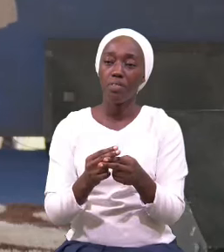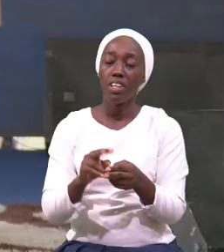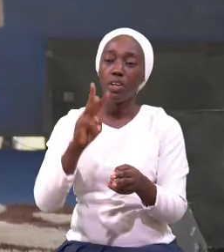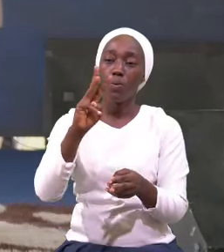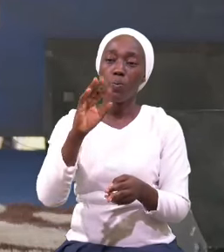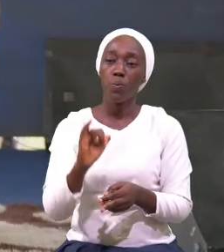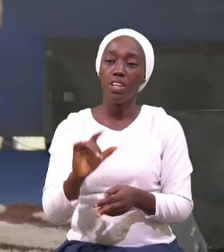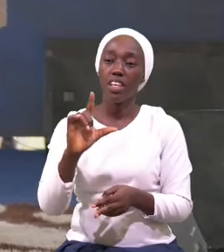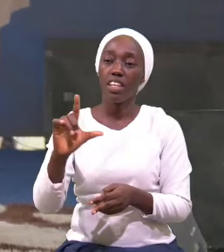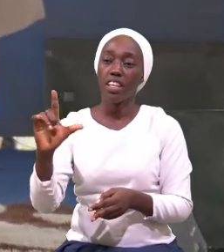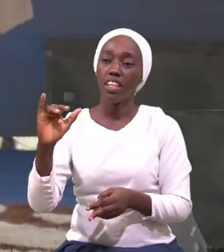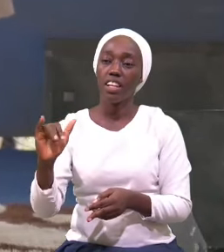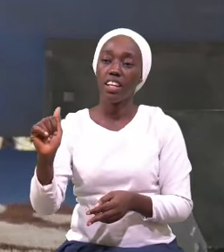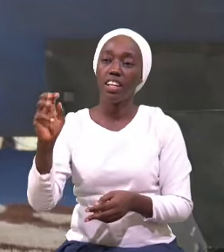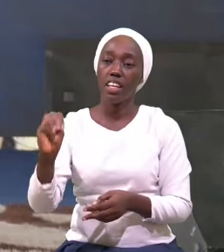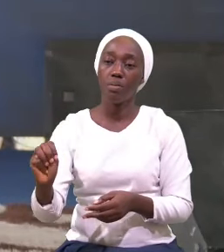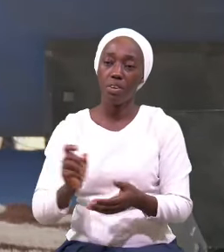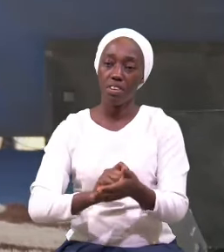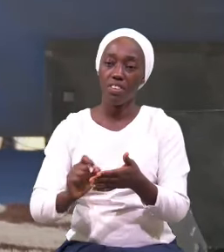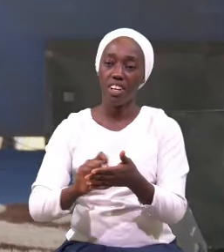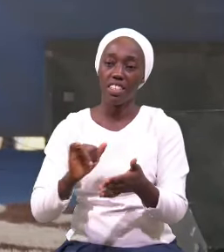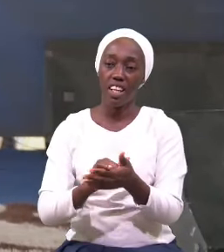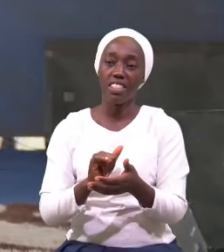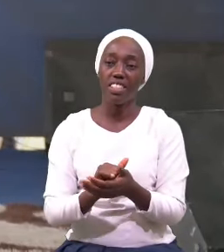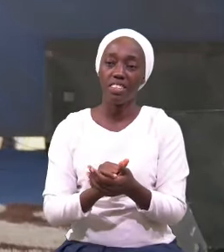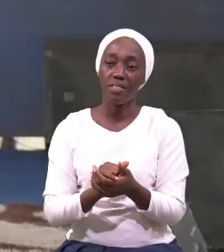William, write that.